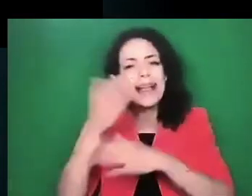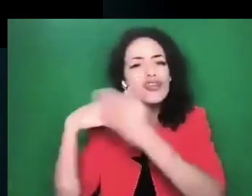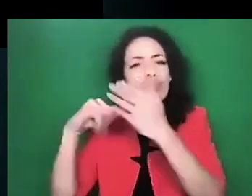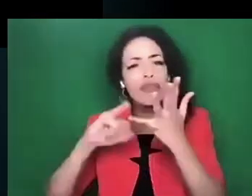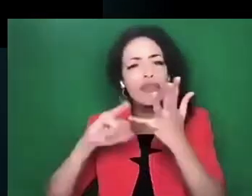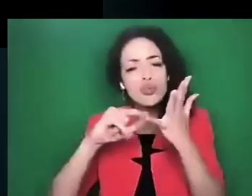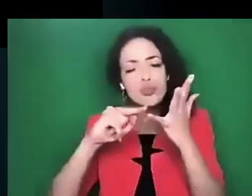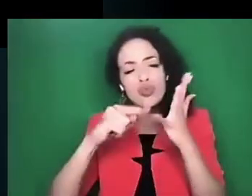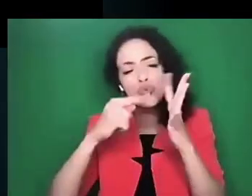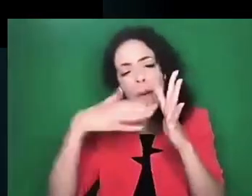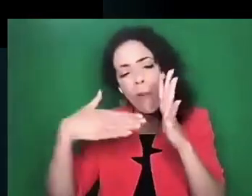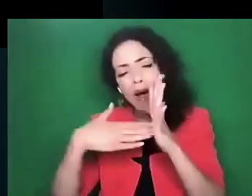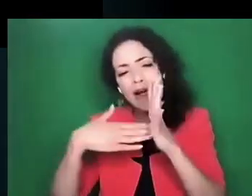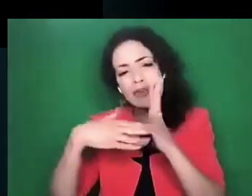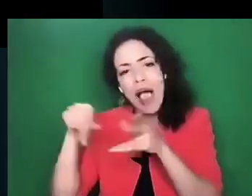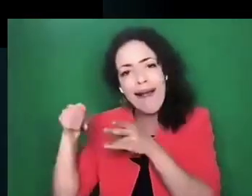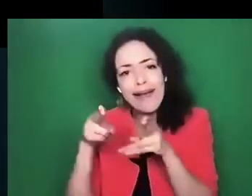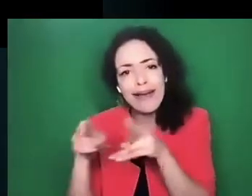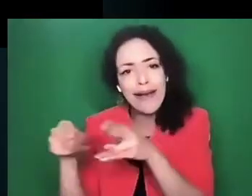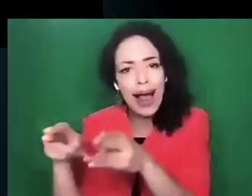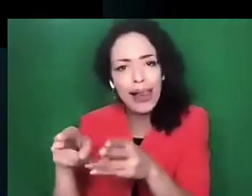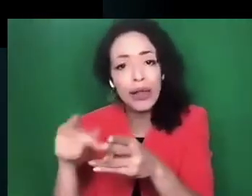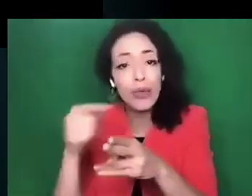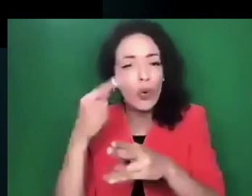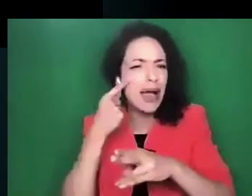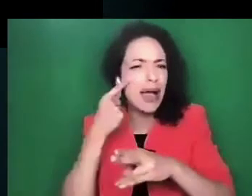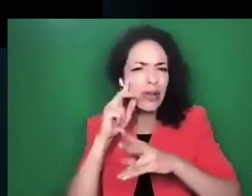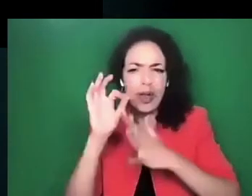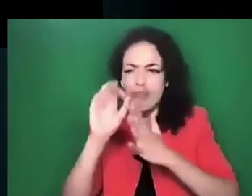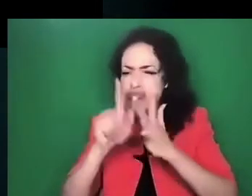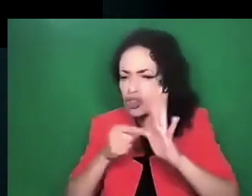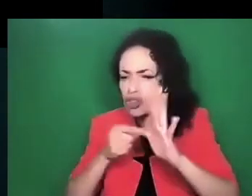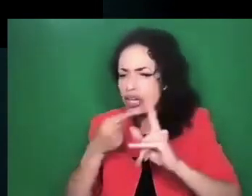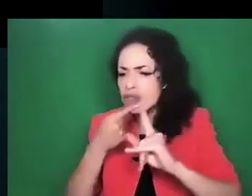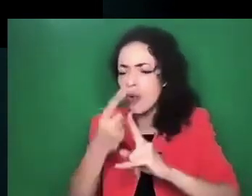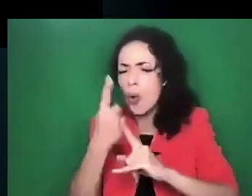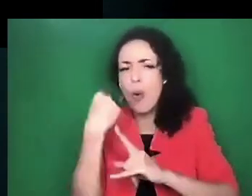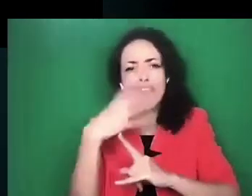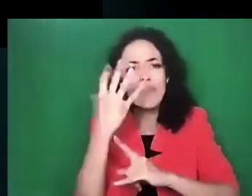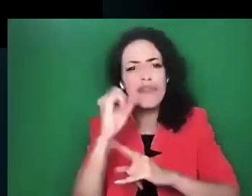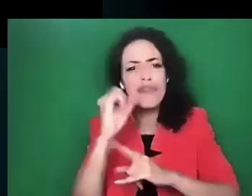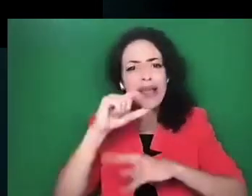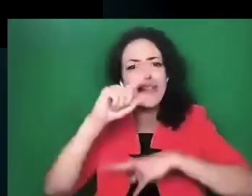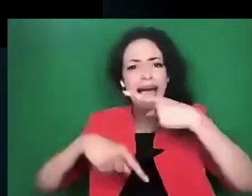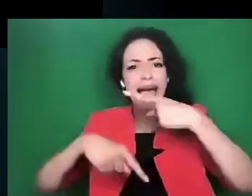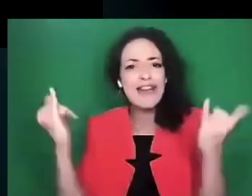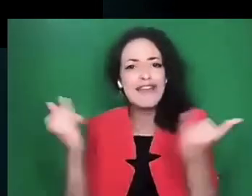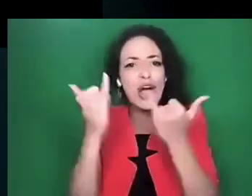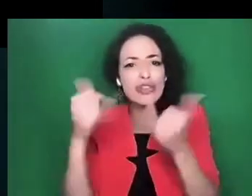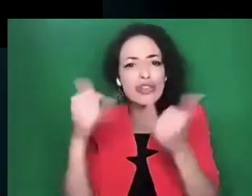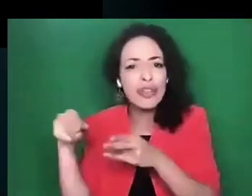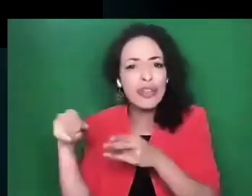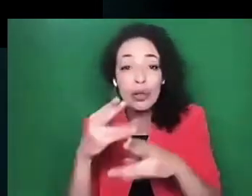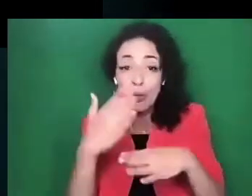looking on the 150th anniversary of the canal. And we worked on that research between Cairo, London, Paris, and